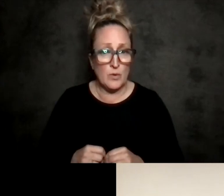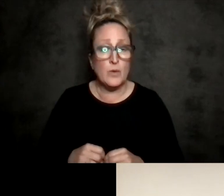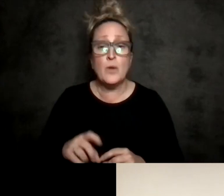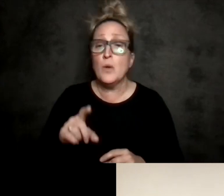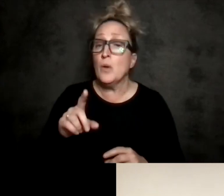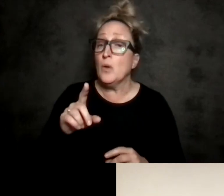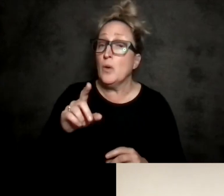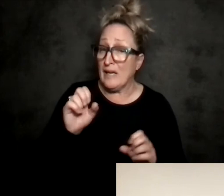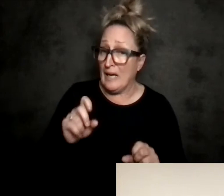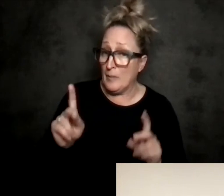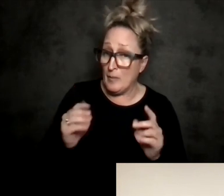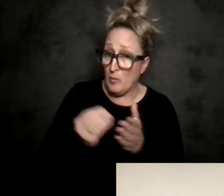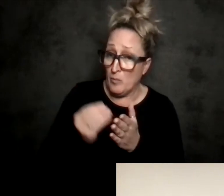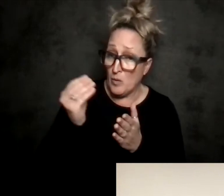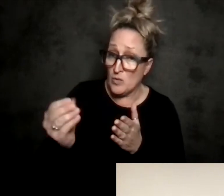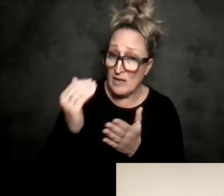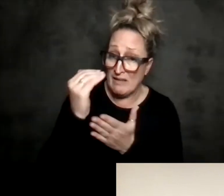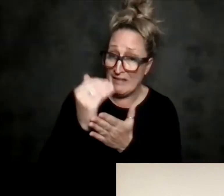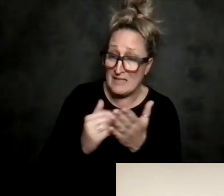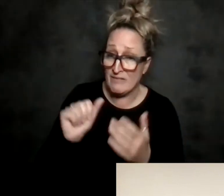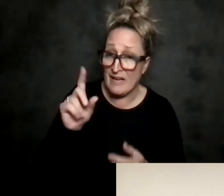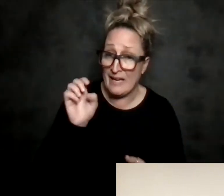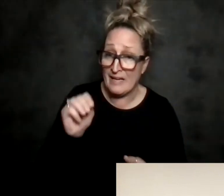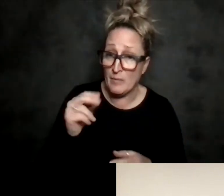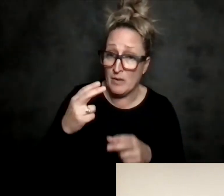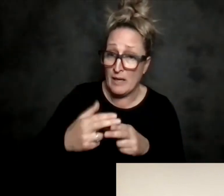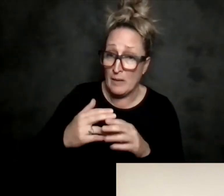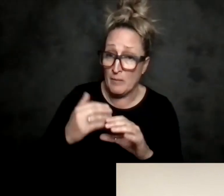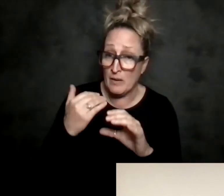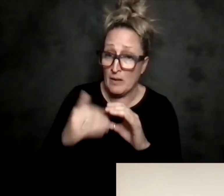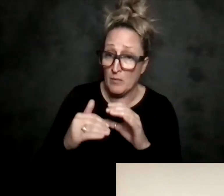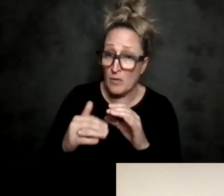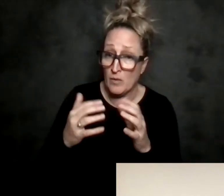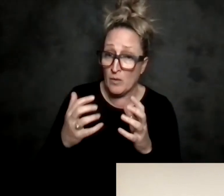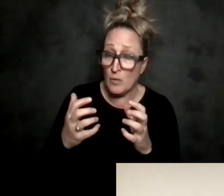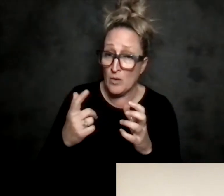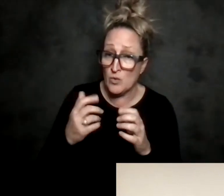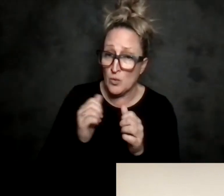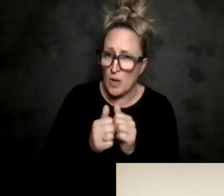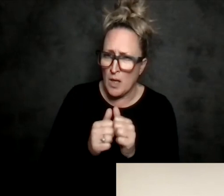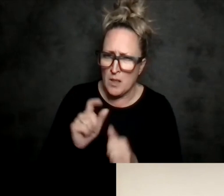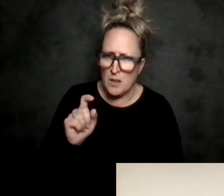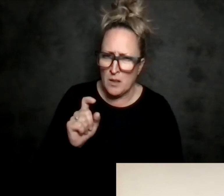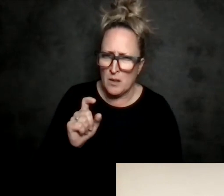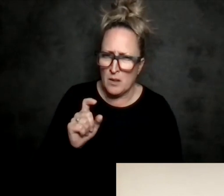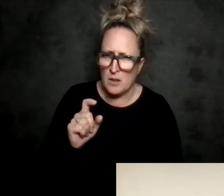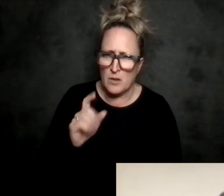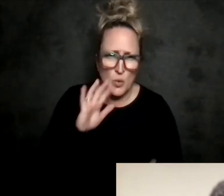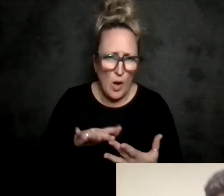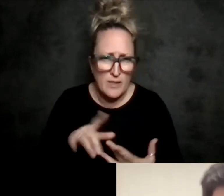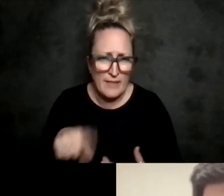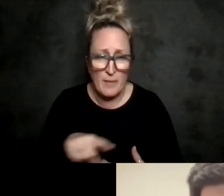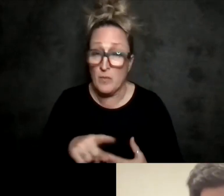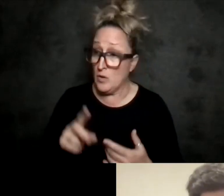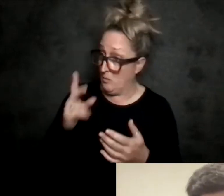Can people purchase a list of ADEM names, email they want to run to contact them?